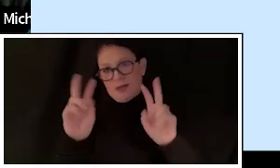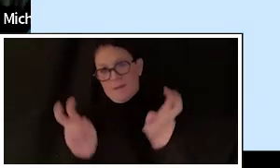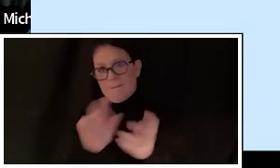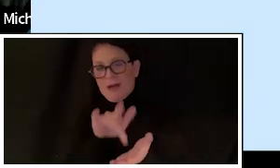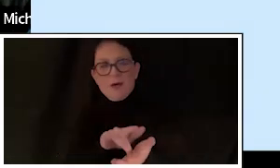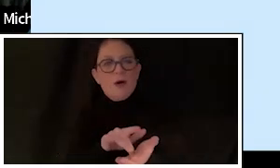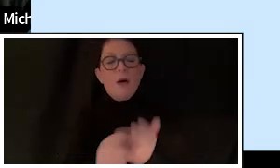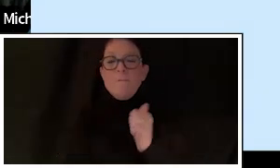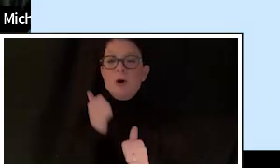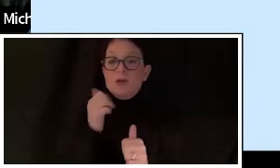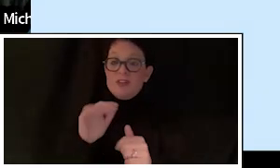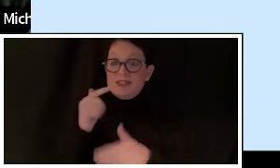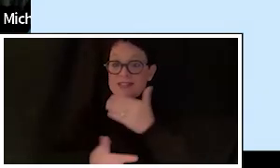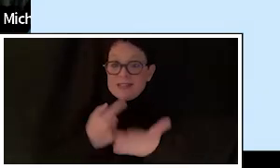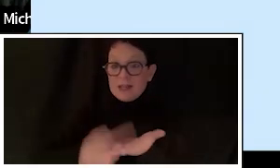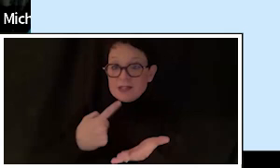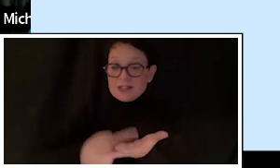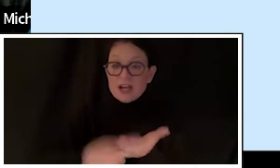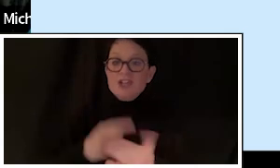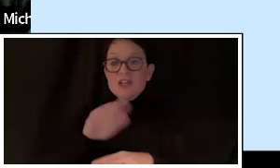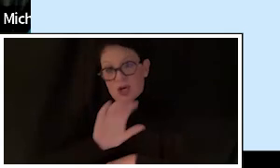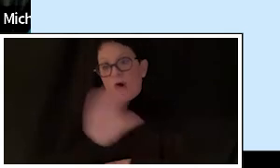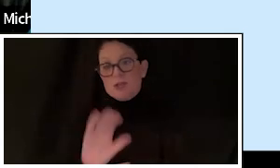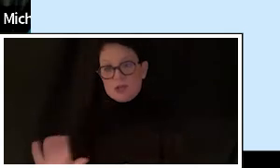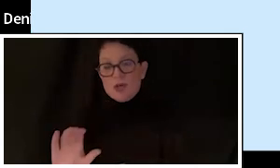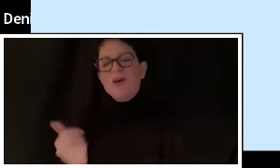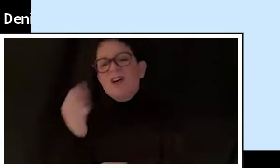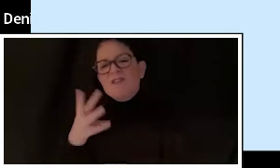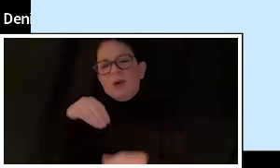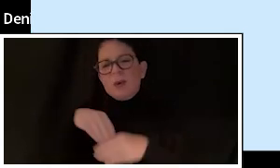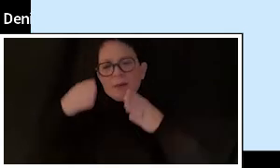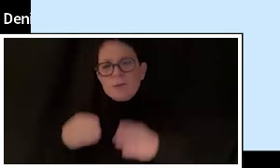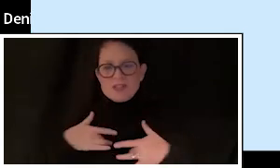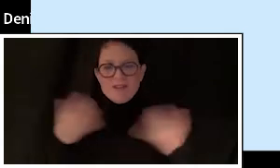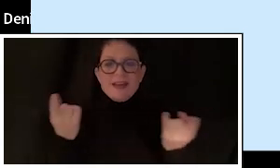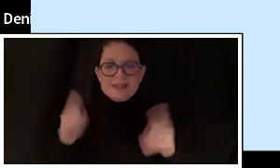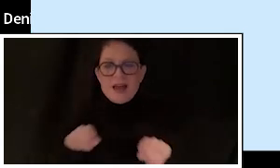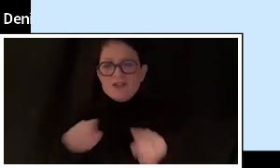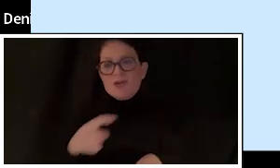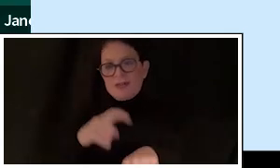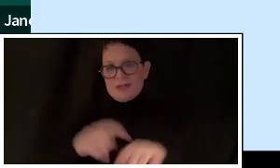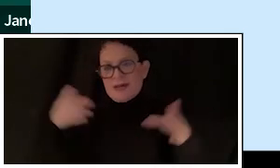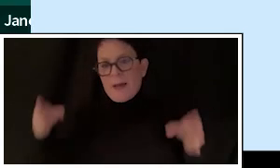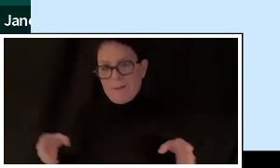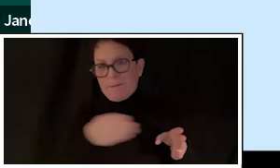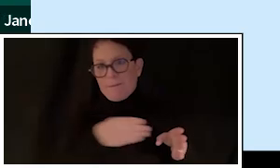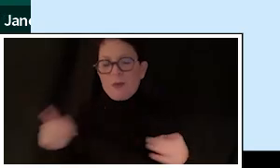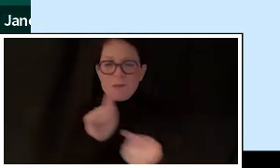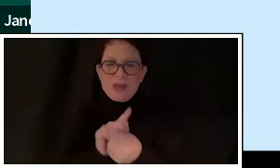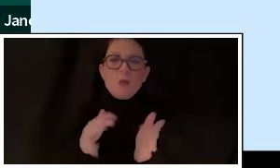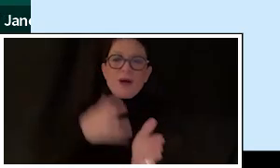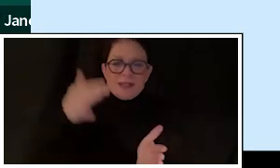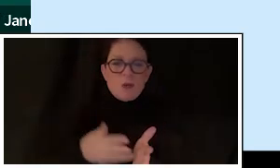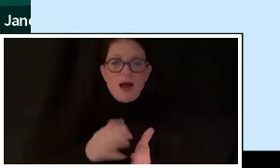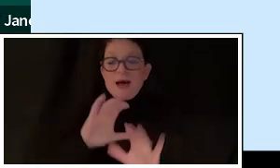of the leadership series takes place over Zoom, with a few in-person events during our time together.